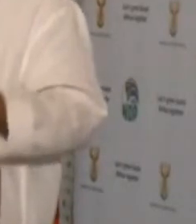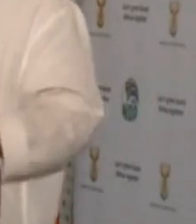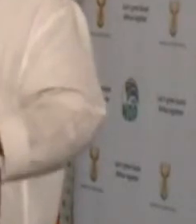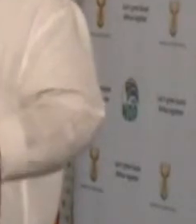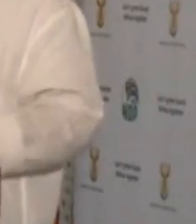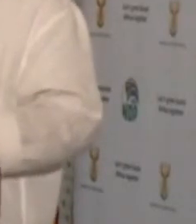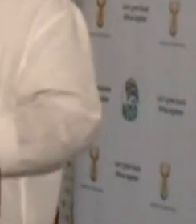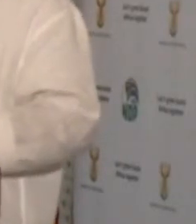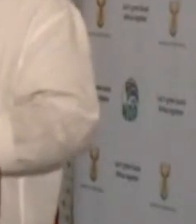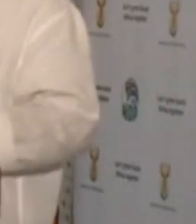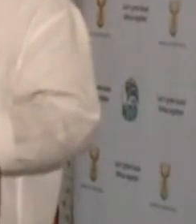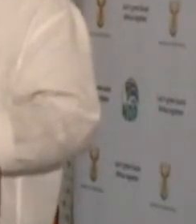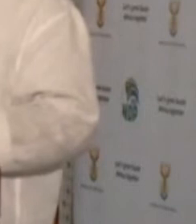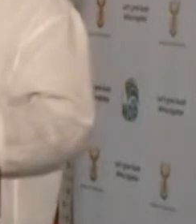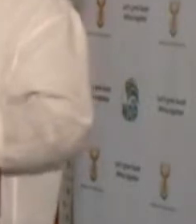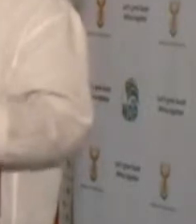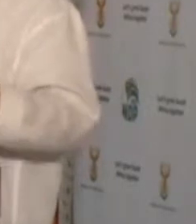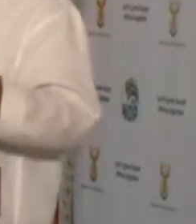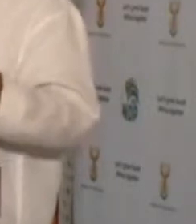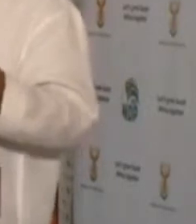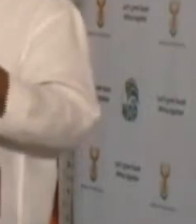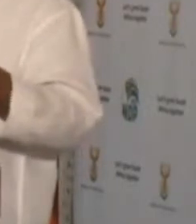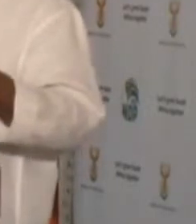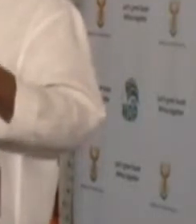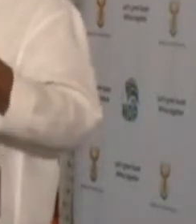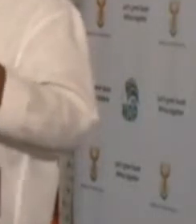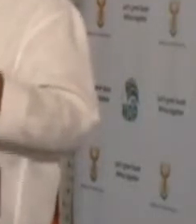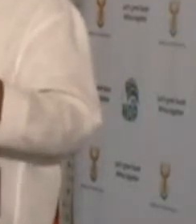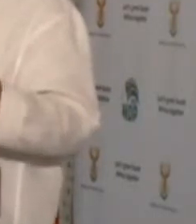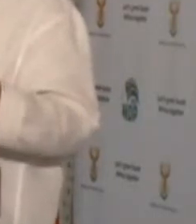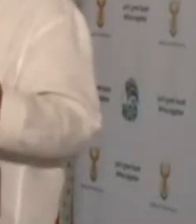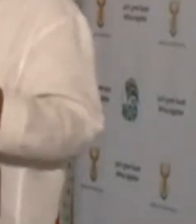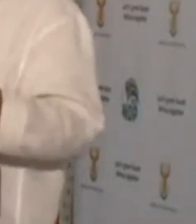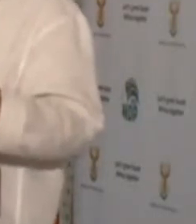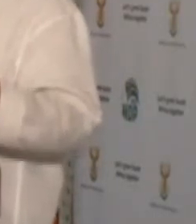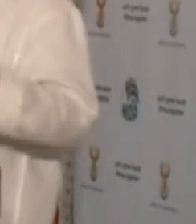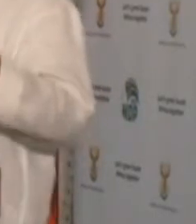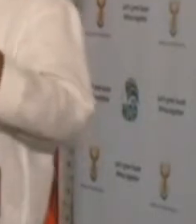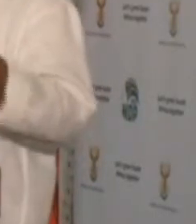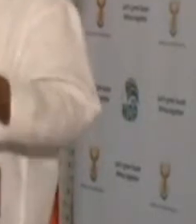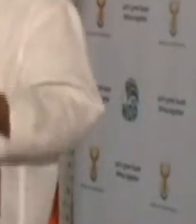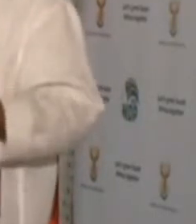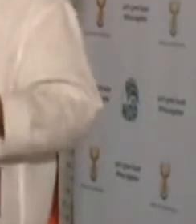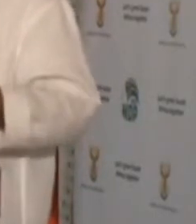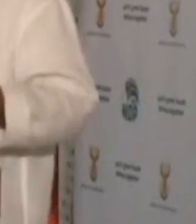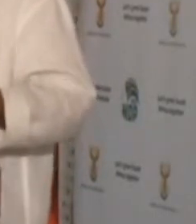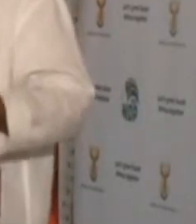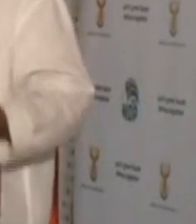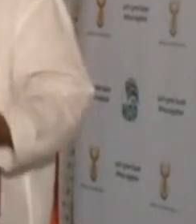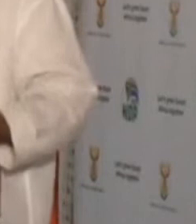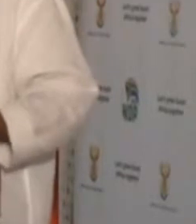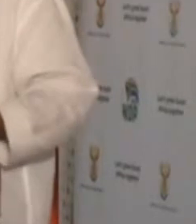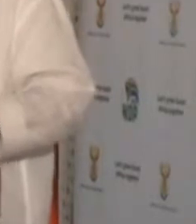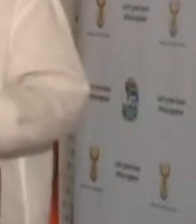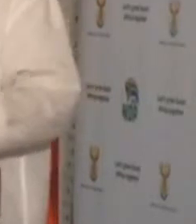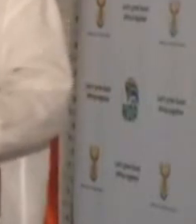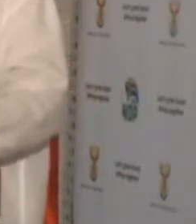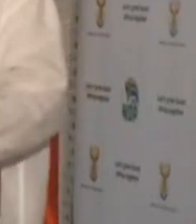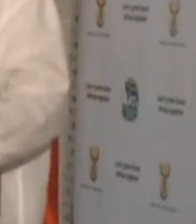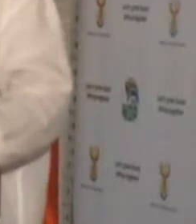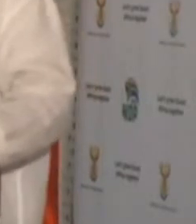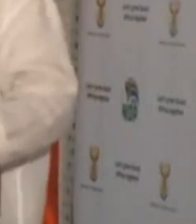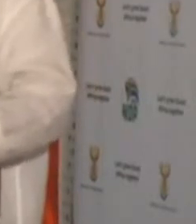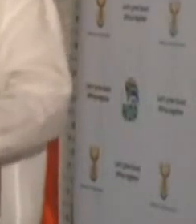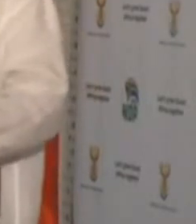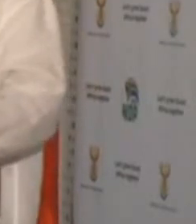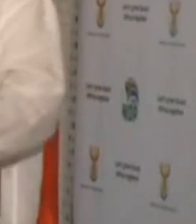we'll be implementing that. We'll be briefing to NAC, ourselves. We'll be briefing the public